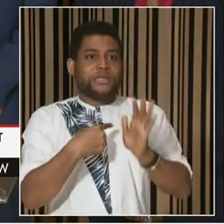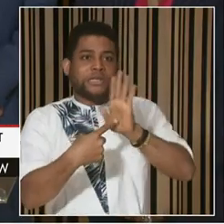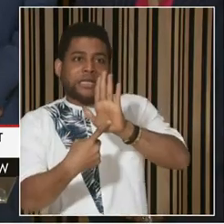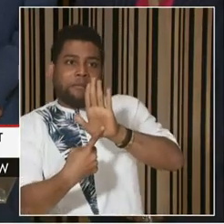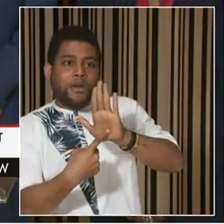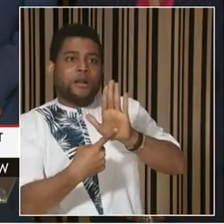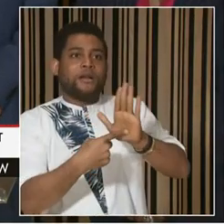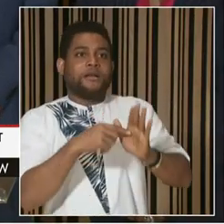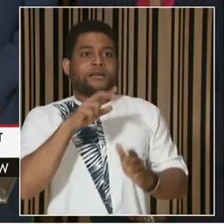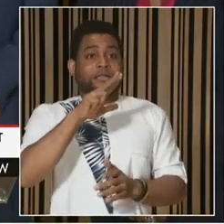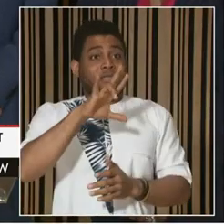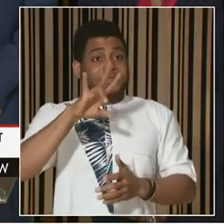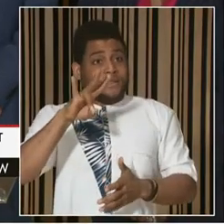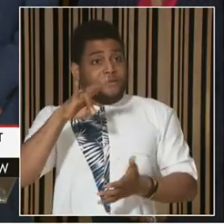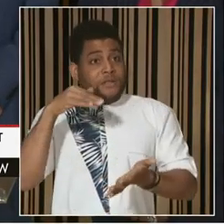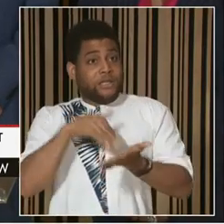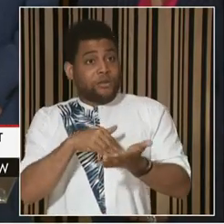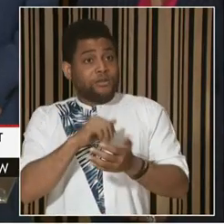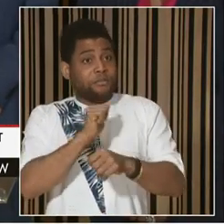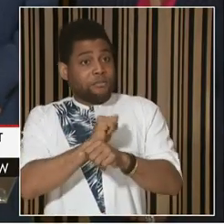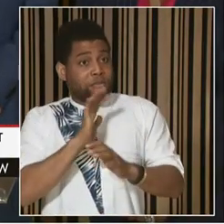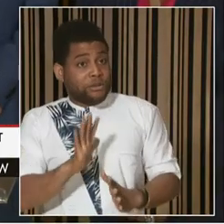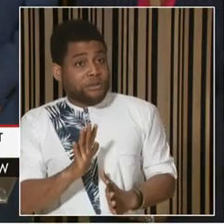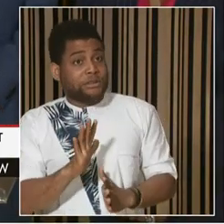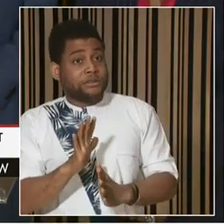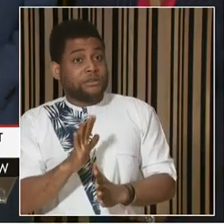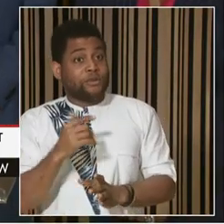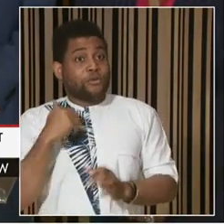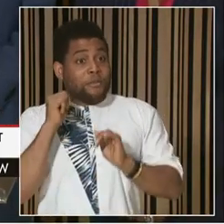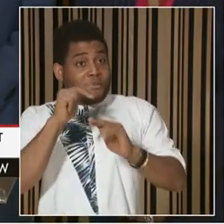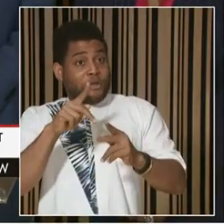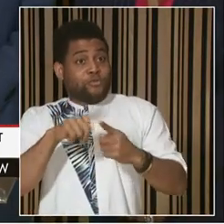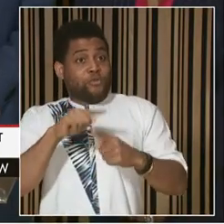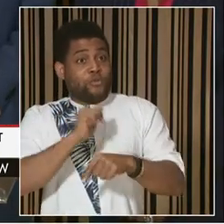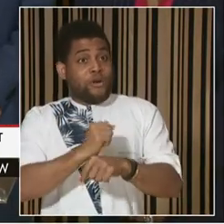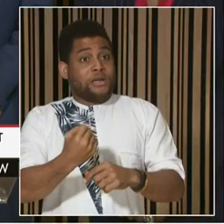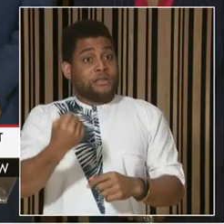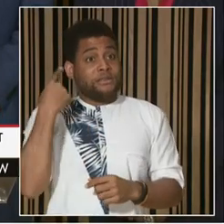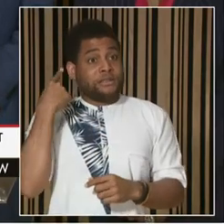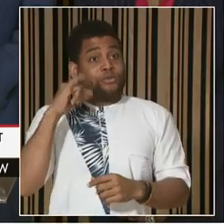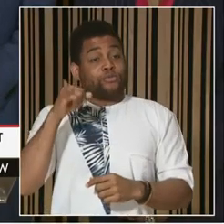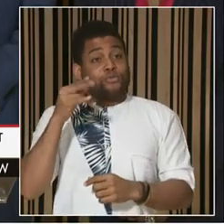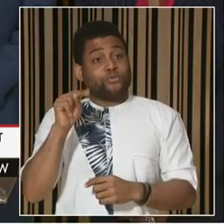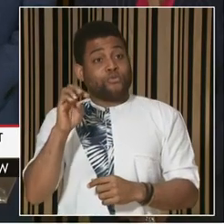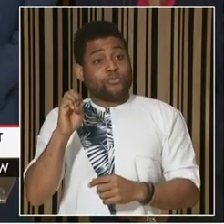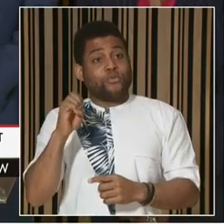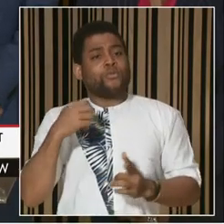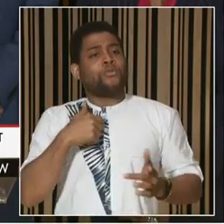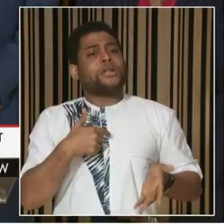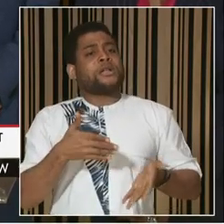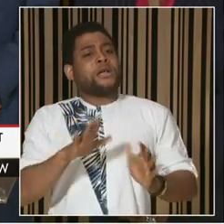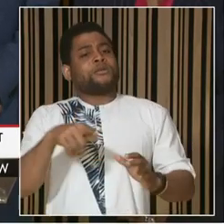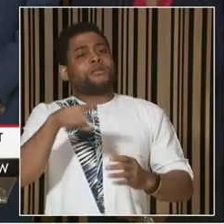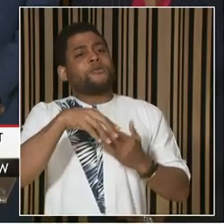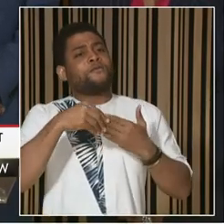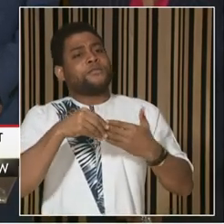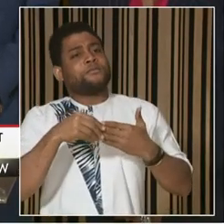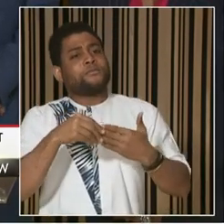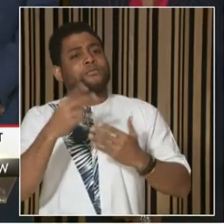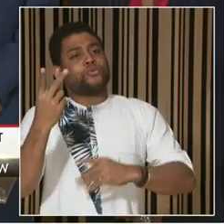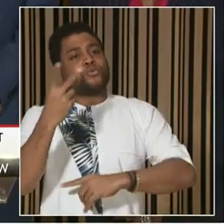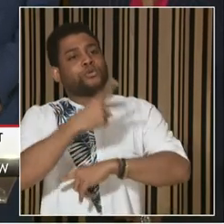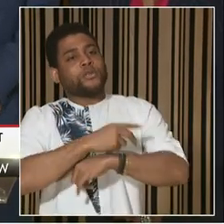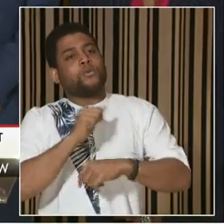37,000 employees went back to work last June. We offer our employees some flexibility, up to 2 days of telework per